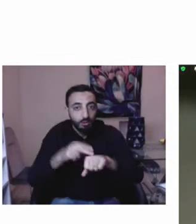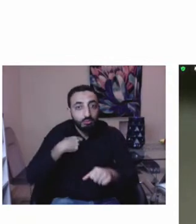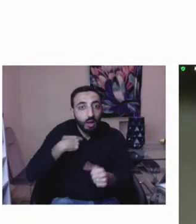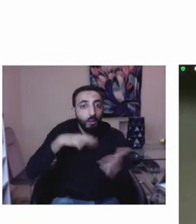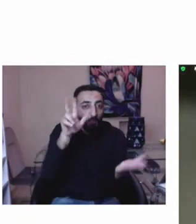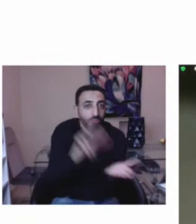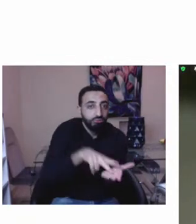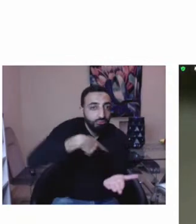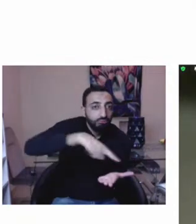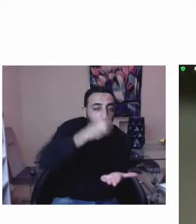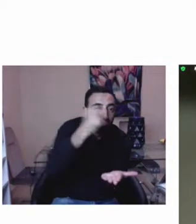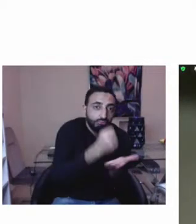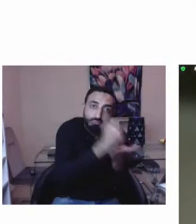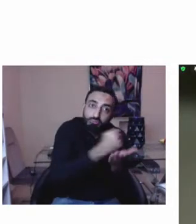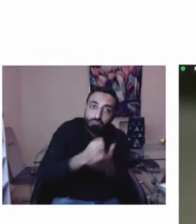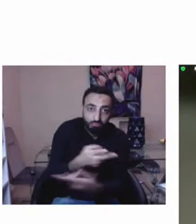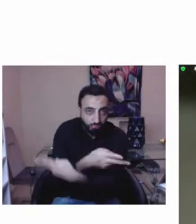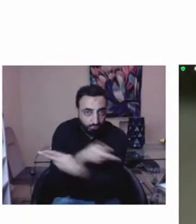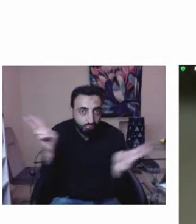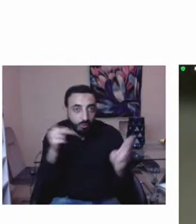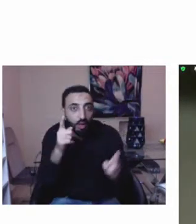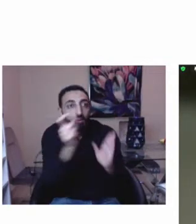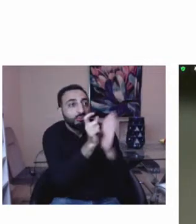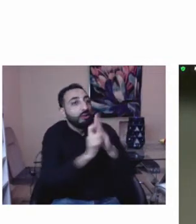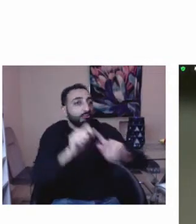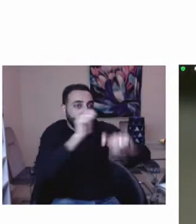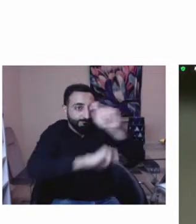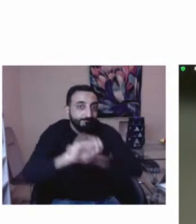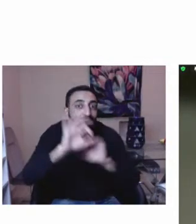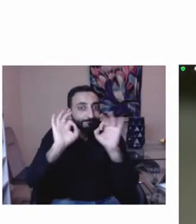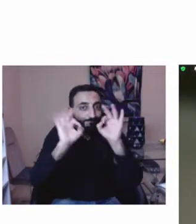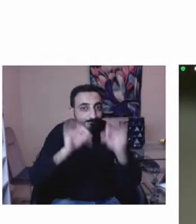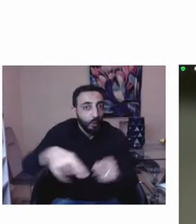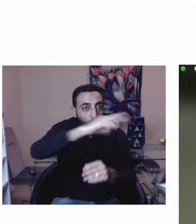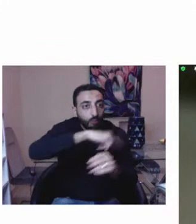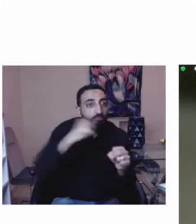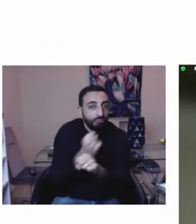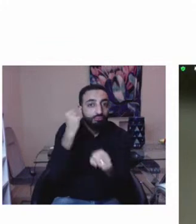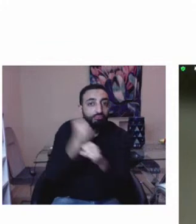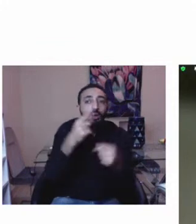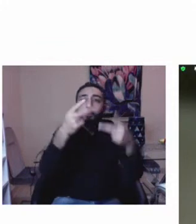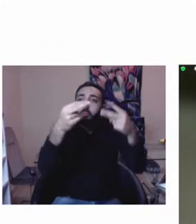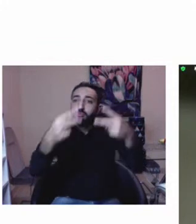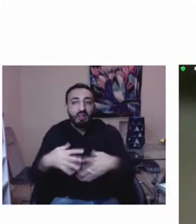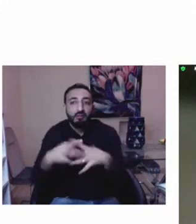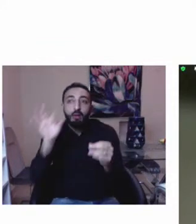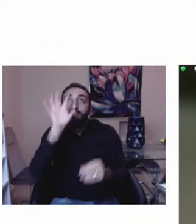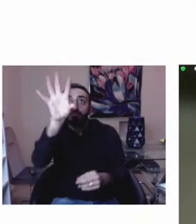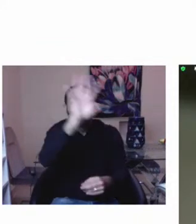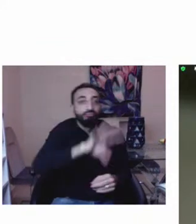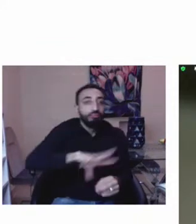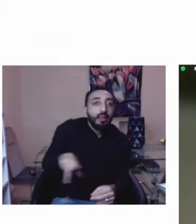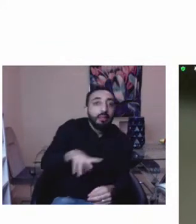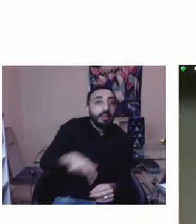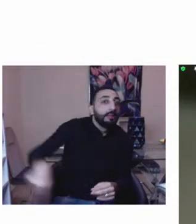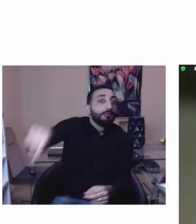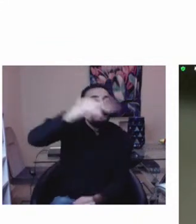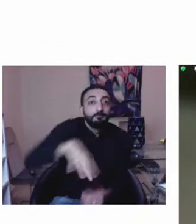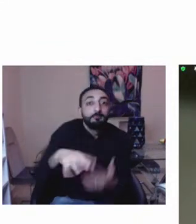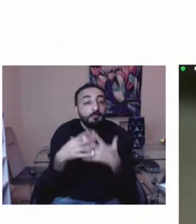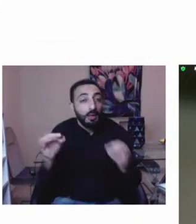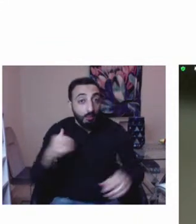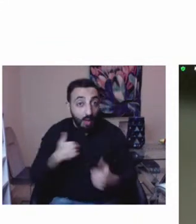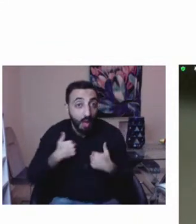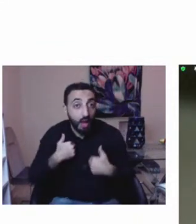respective regions. In addition, UNOY's members have been able to share local experiences and feed